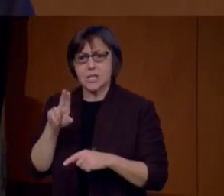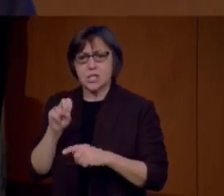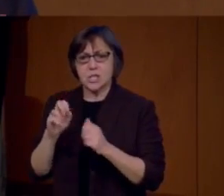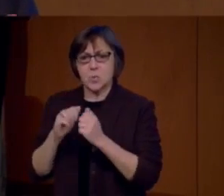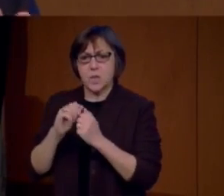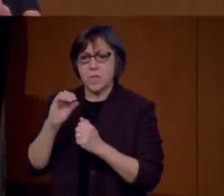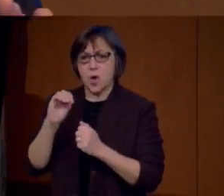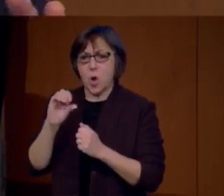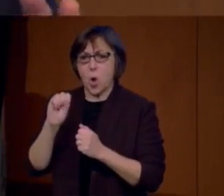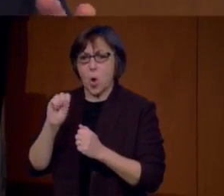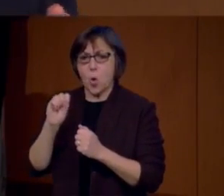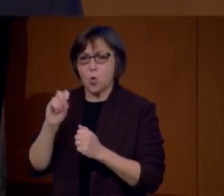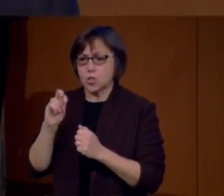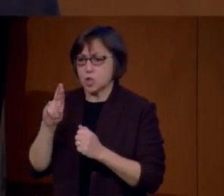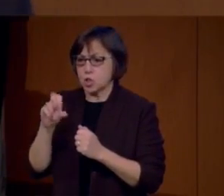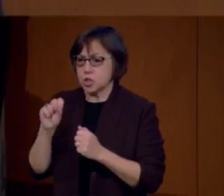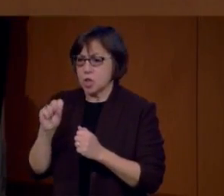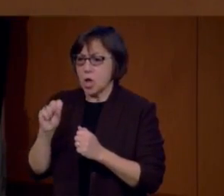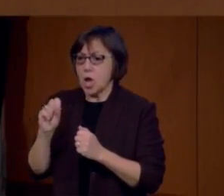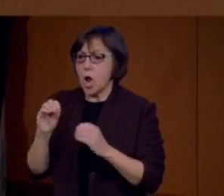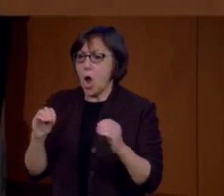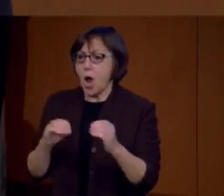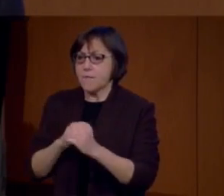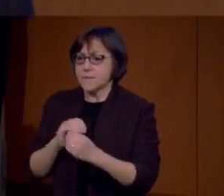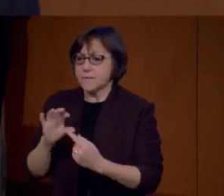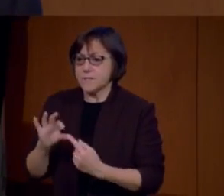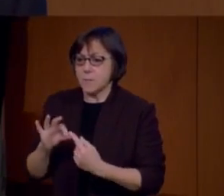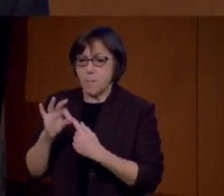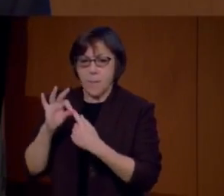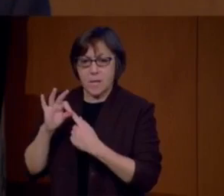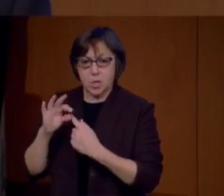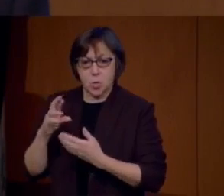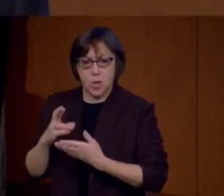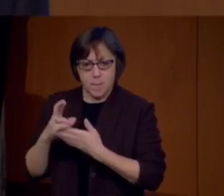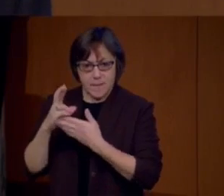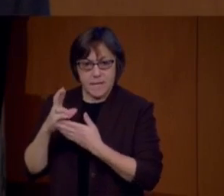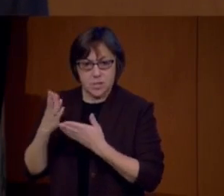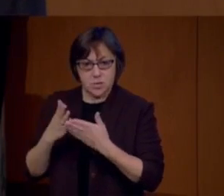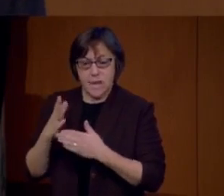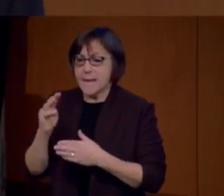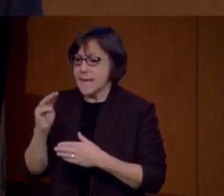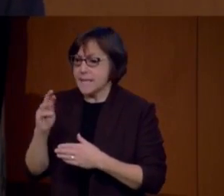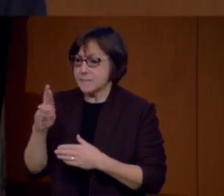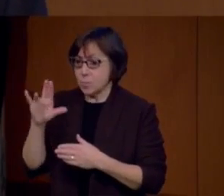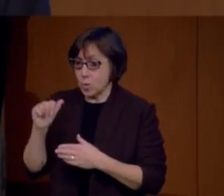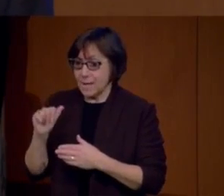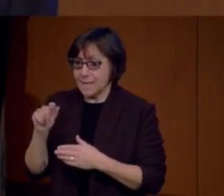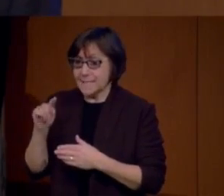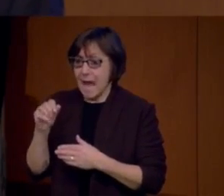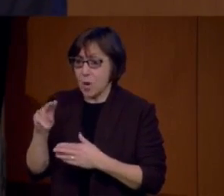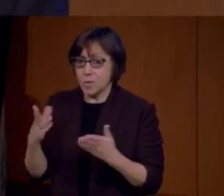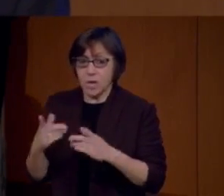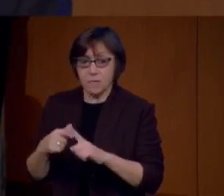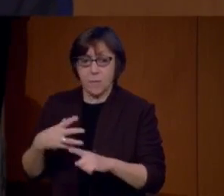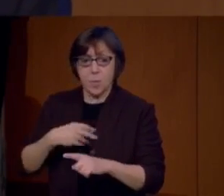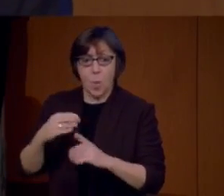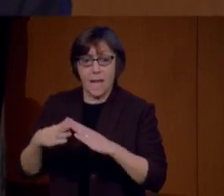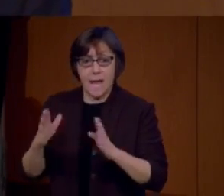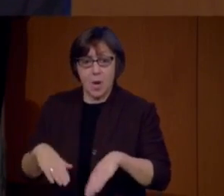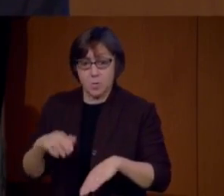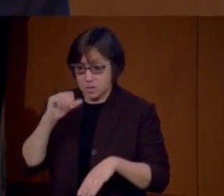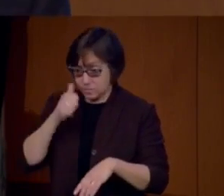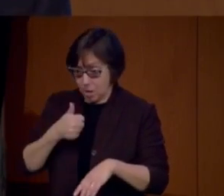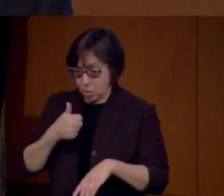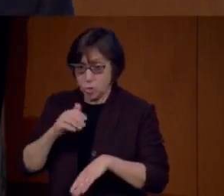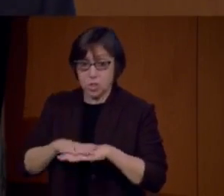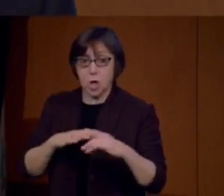OSERS, the Office of Special Education Rehabilitation Services. Is Maria Town here from the White House? Maybe she's coming tomorrow. She's